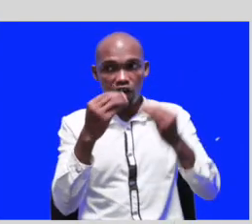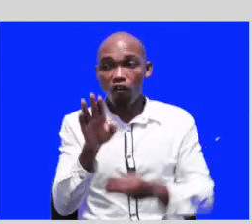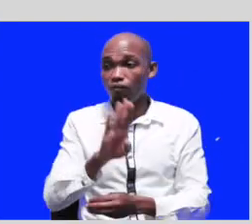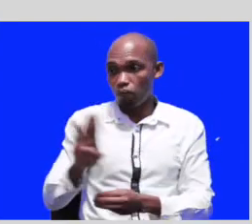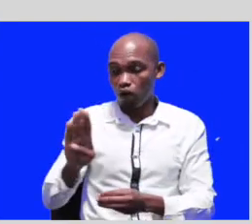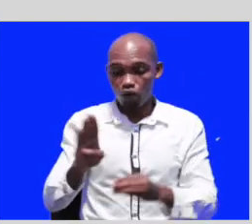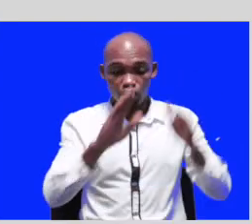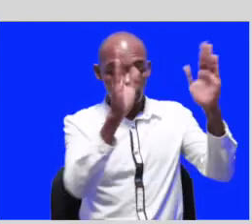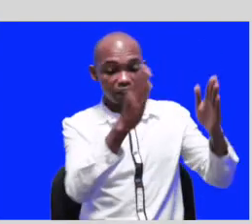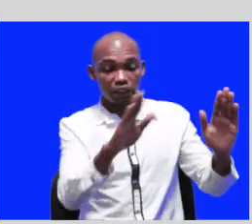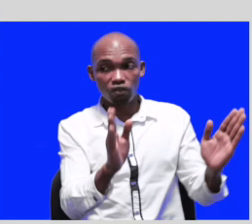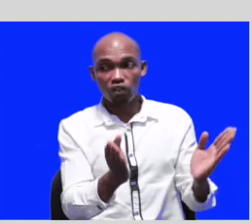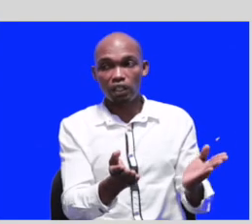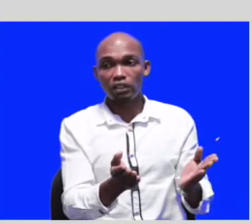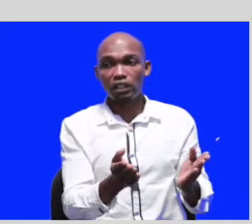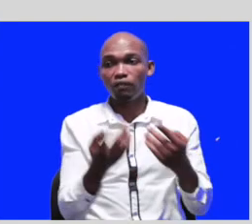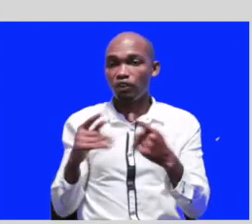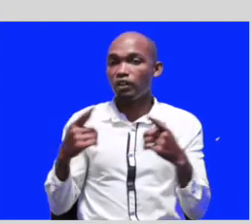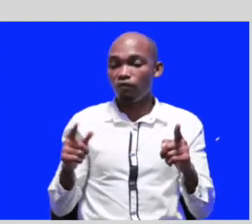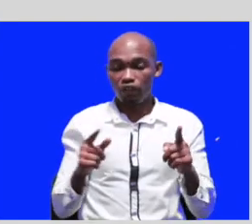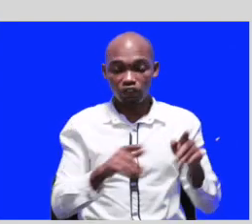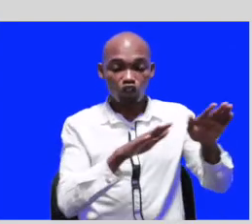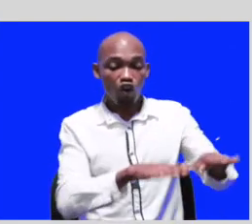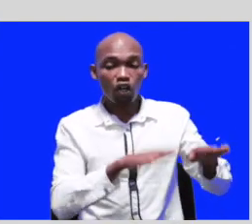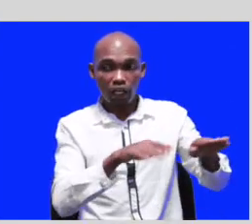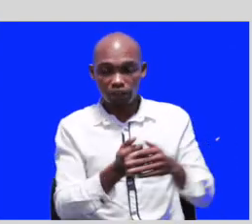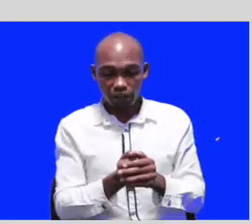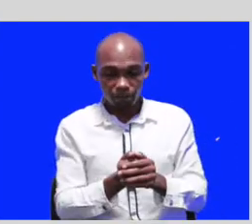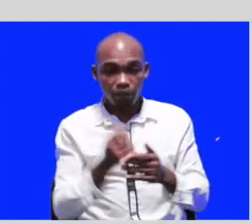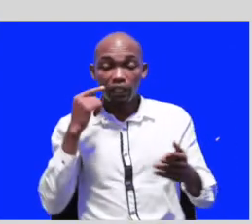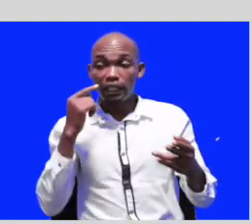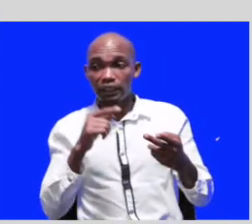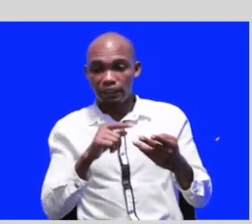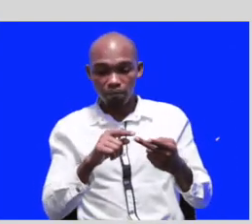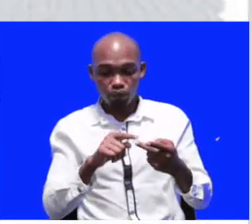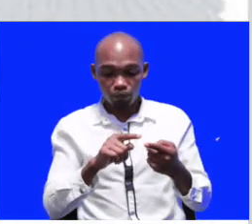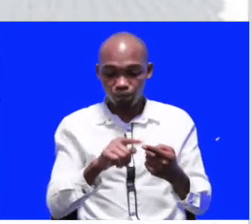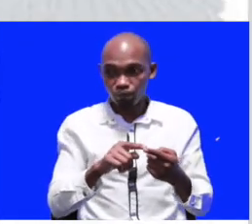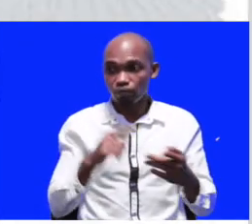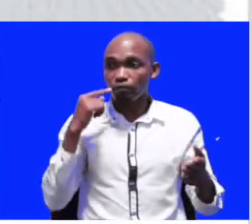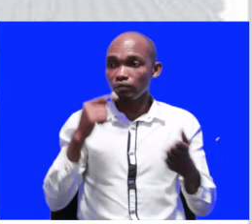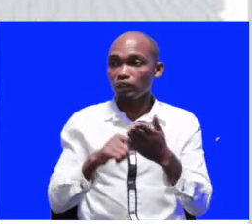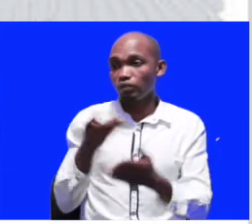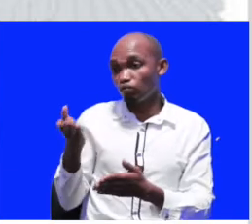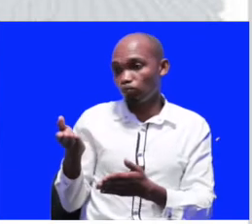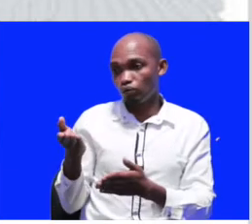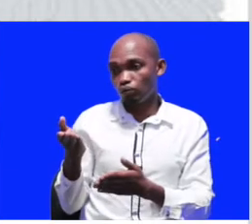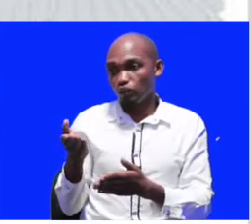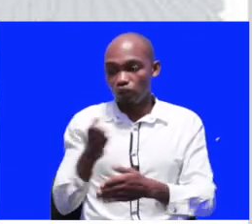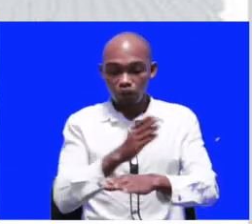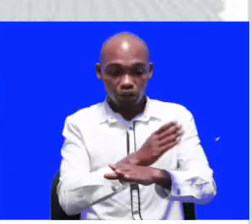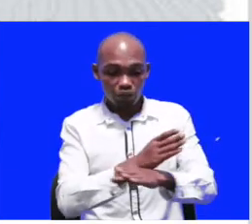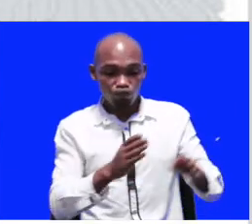that are similar in different organisms or species. Example, limbs of vertebrates such as human